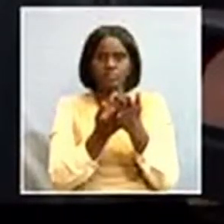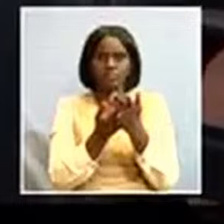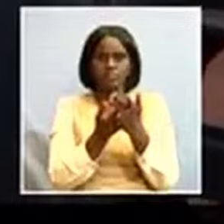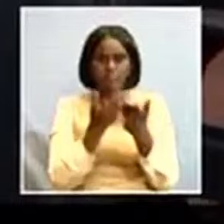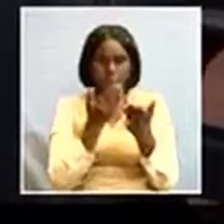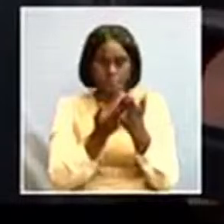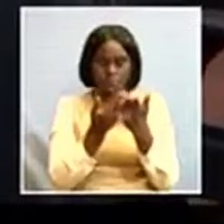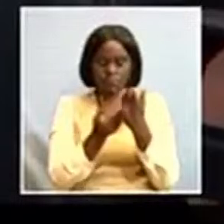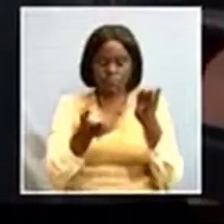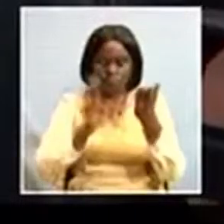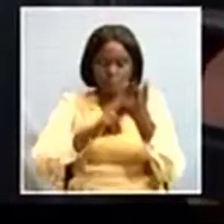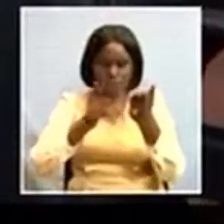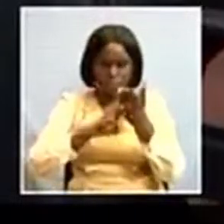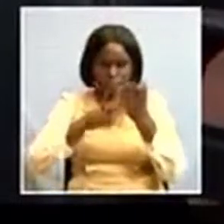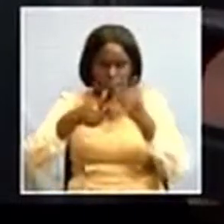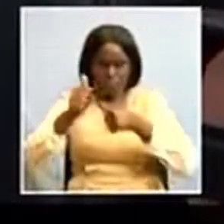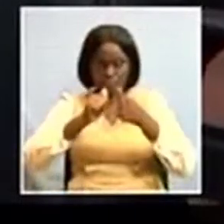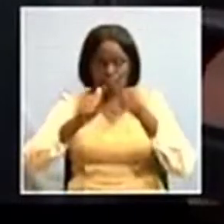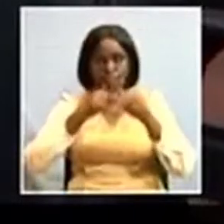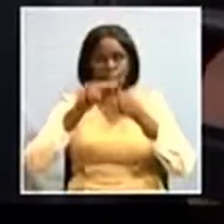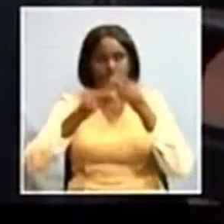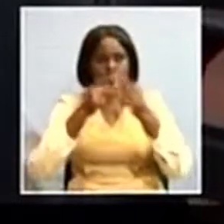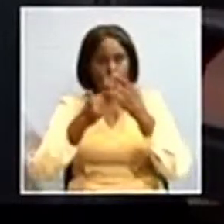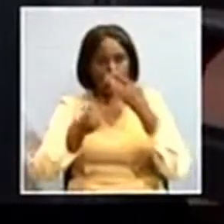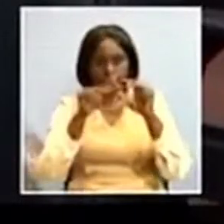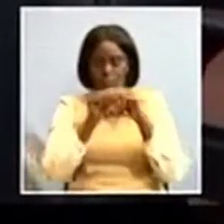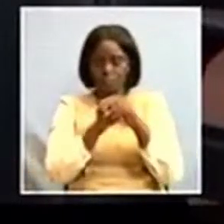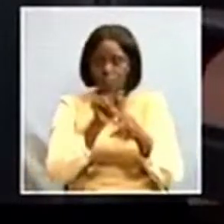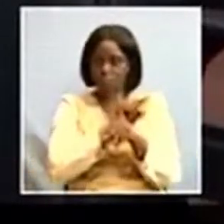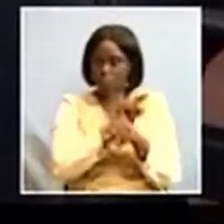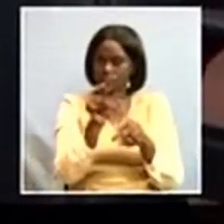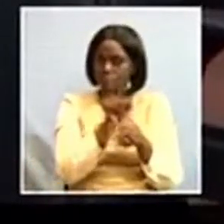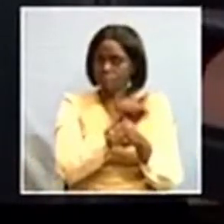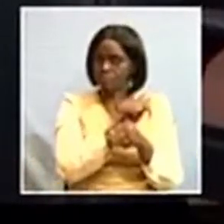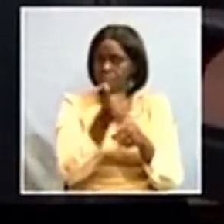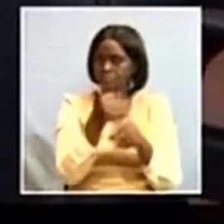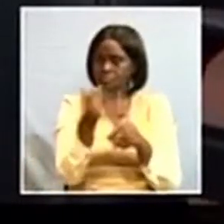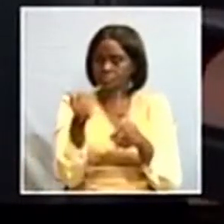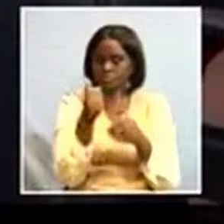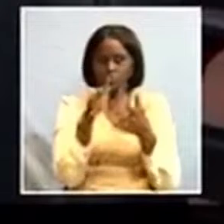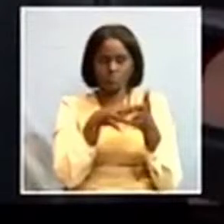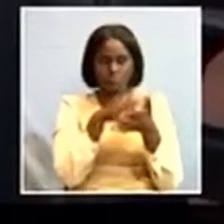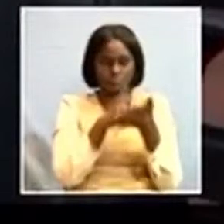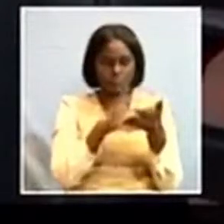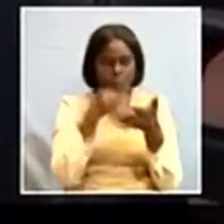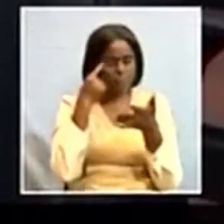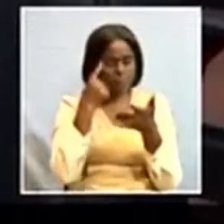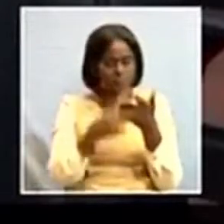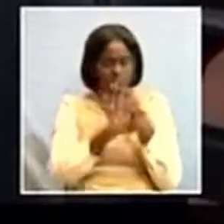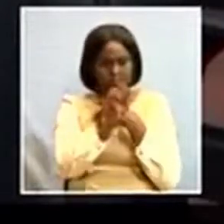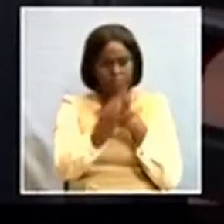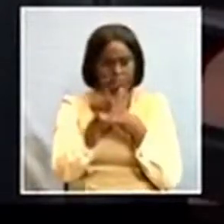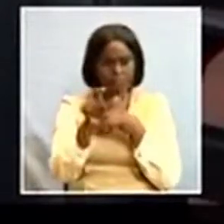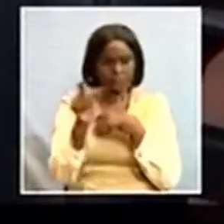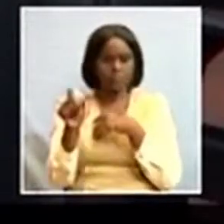this repeats itself actually in many of the ledgers for individual